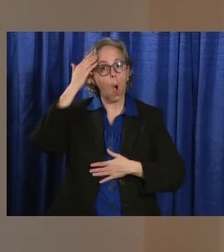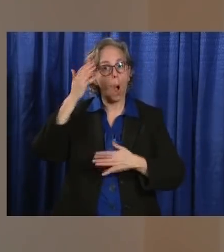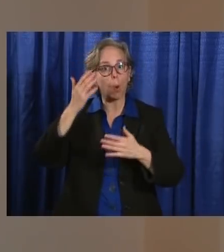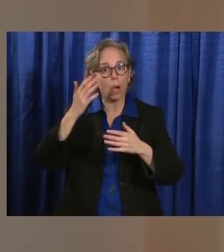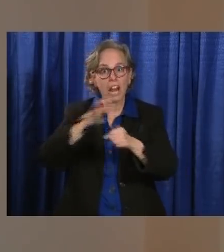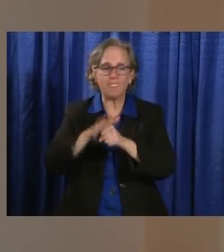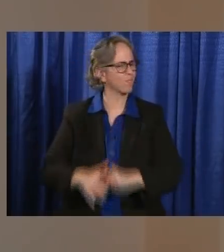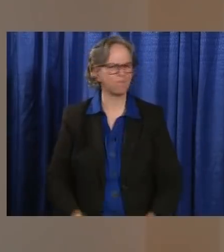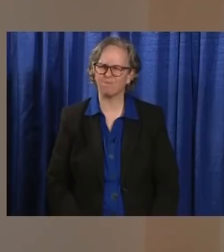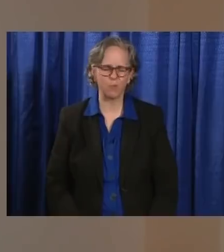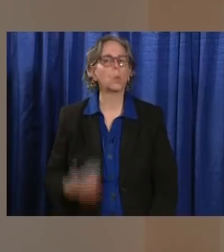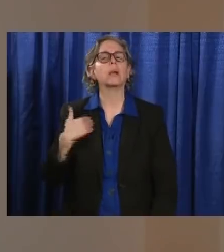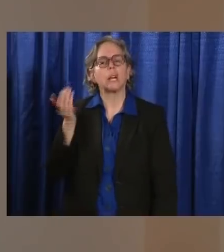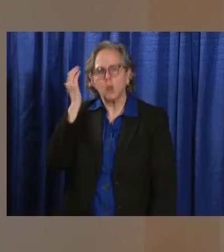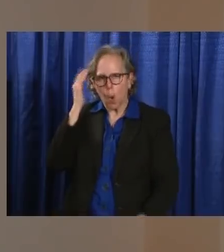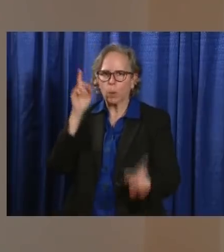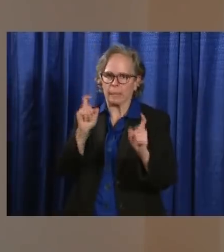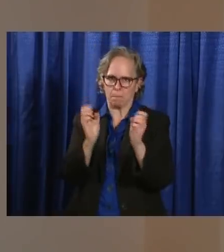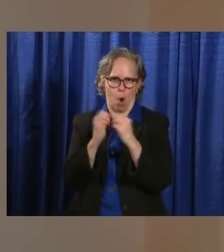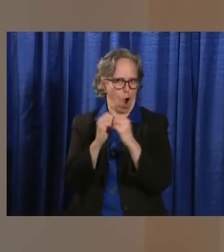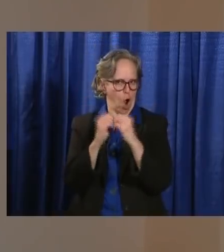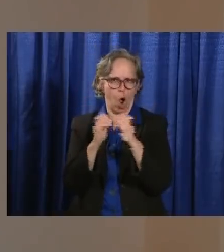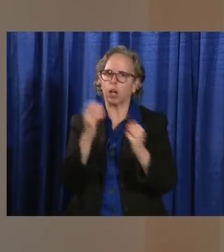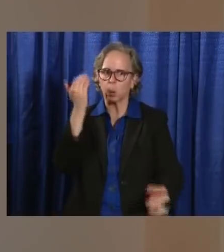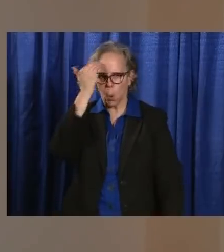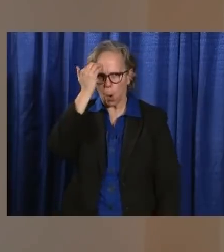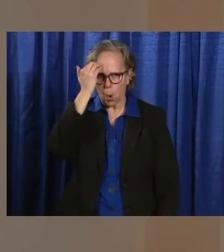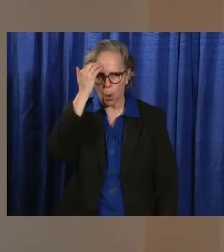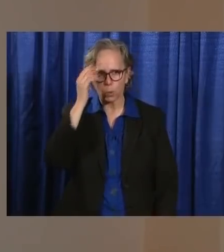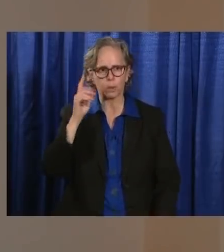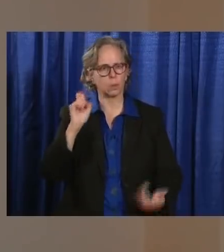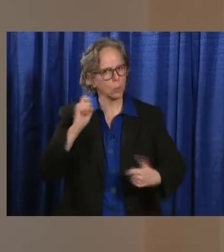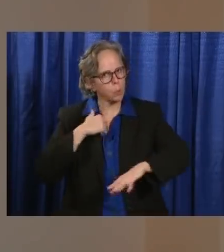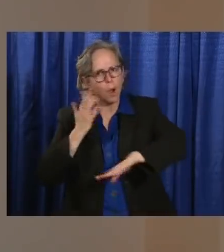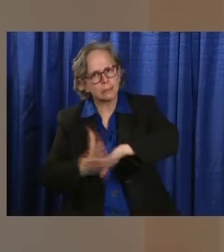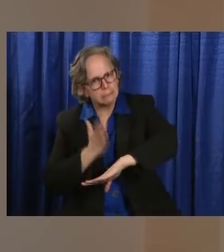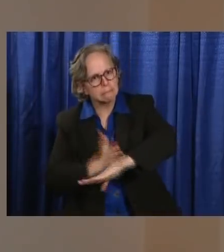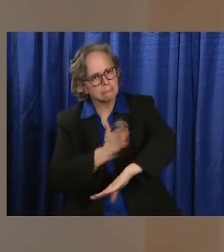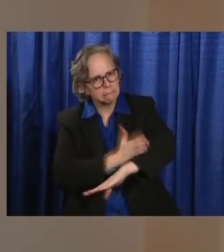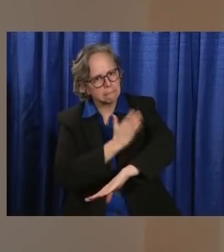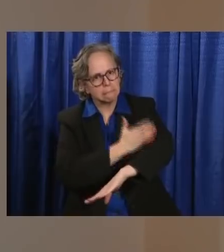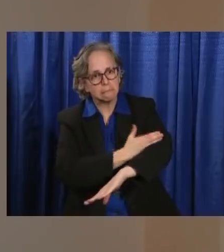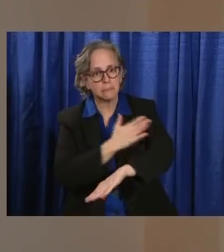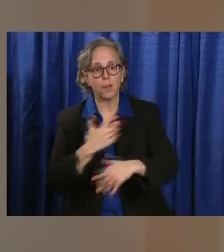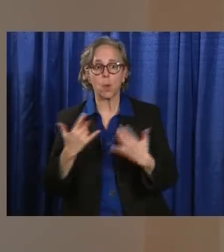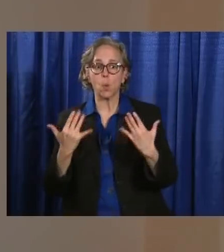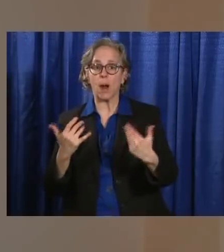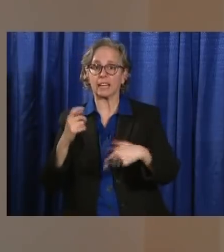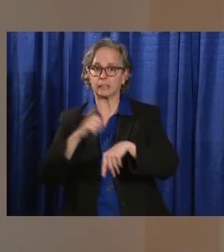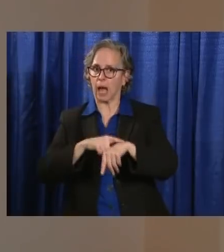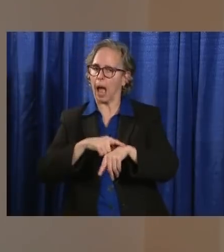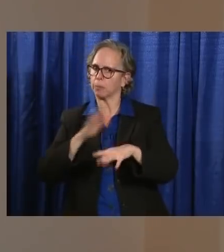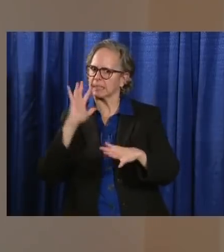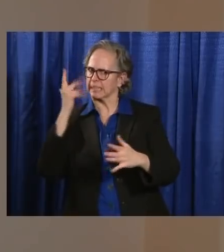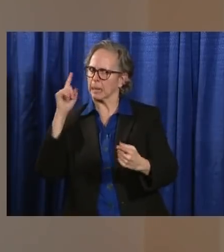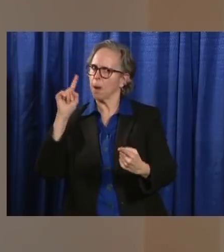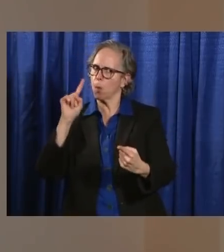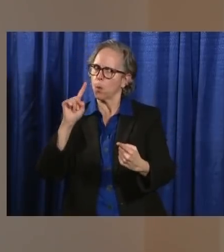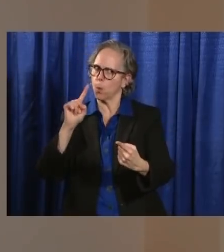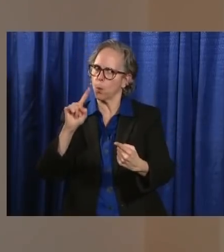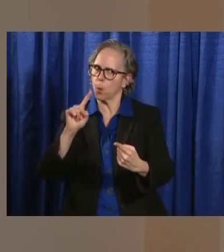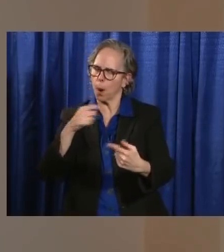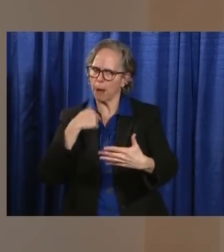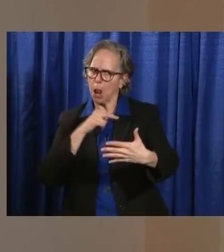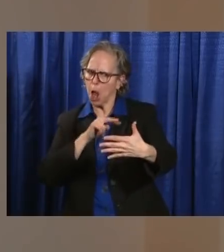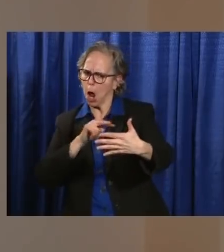are and they continue to improve. The wait times continue to go down. I'm looking at the analytics on this, and it continues